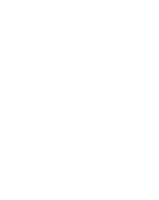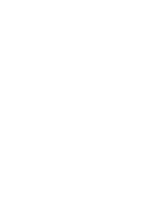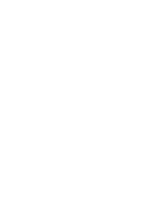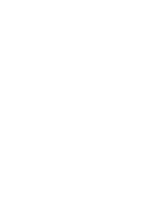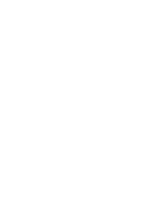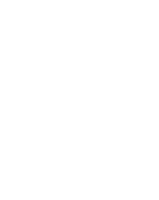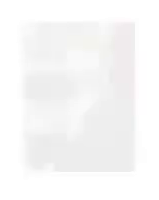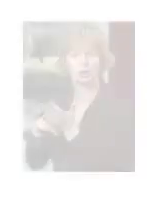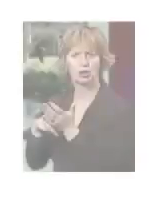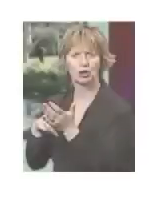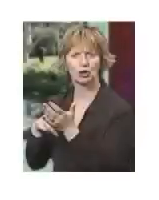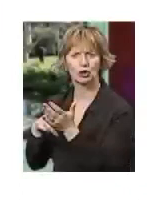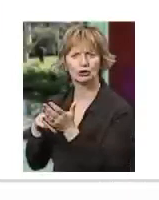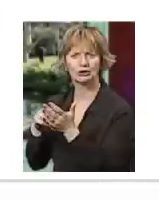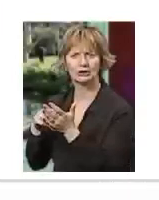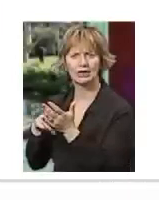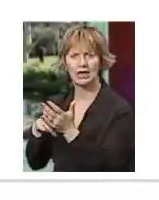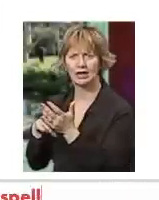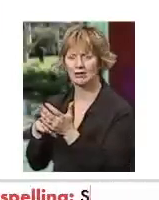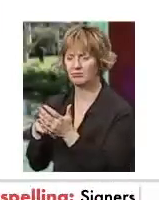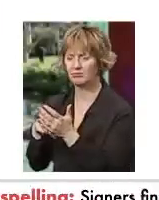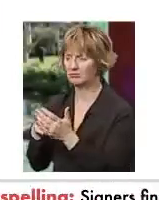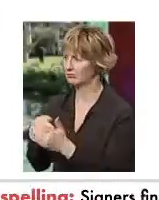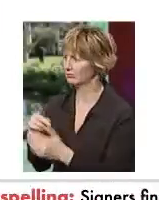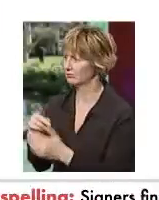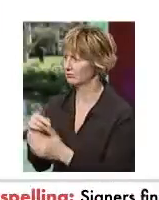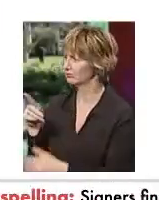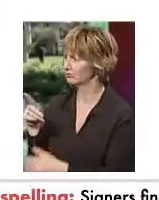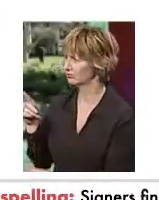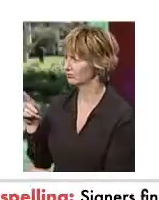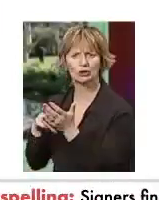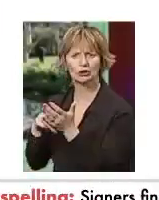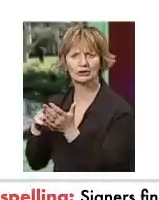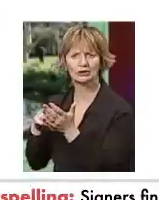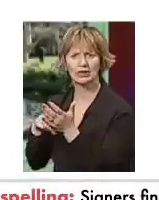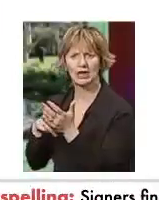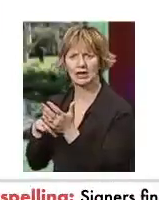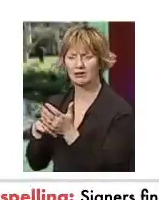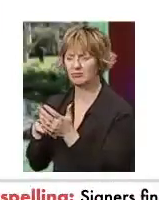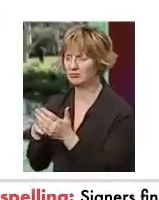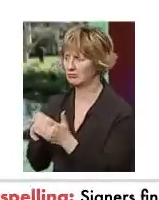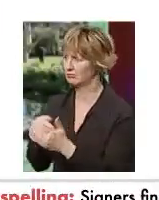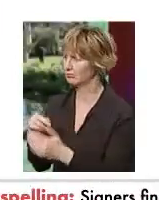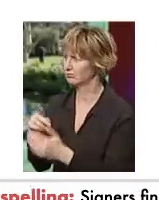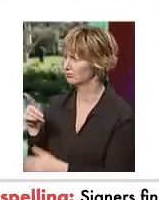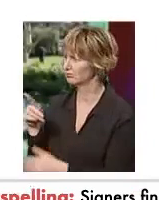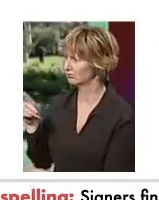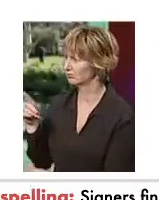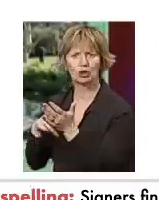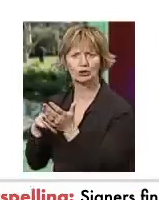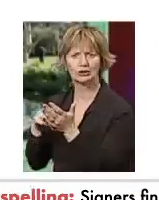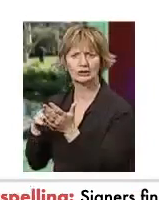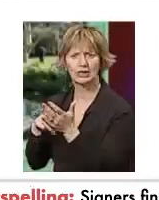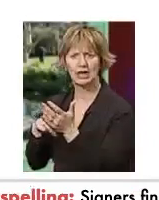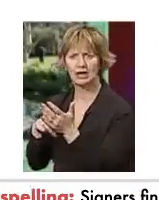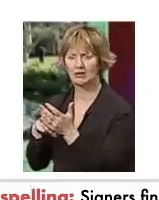cues. Finally, it is important to note that not all letters of the word need to be fingerspelled. In the example shown here,